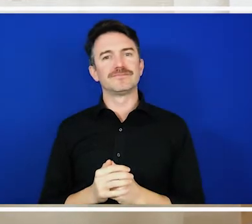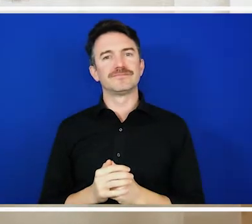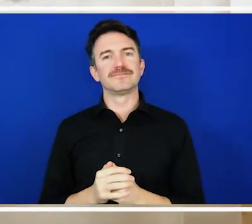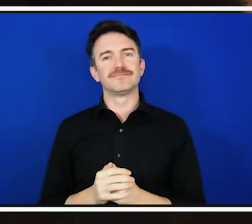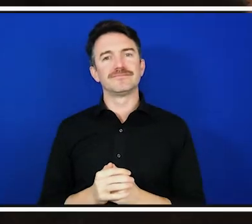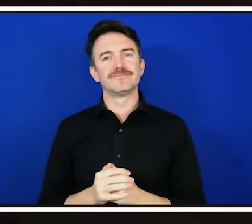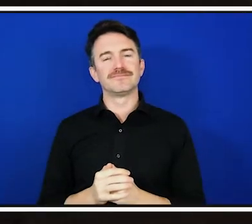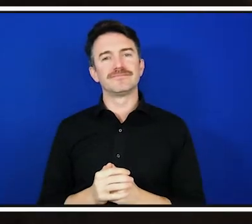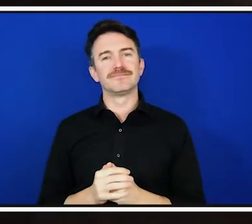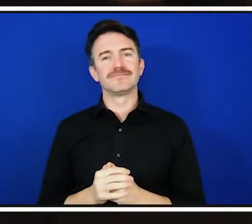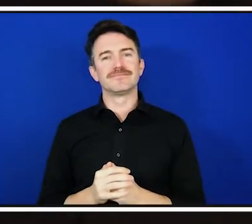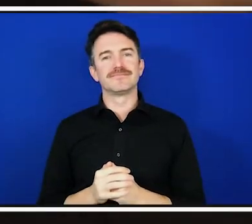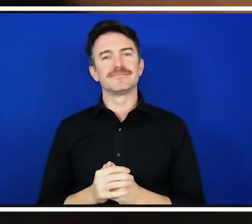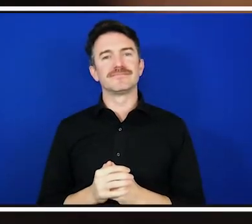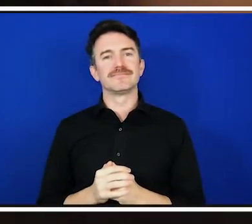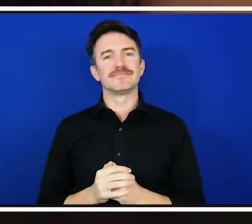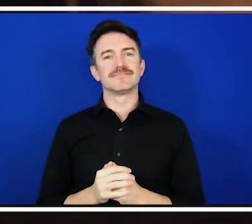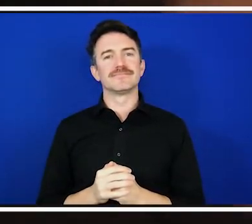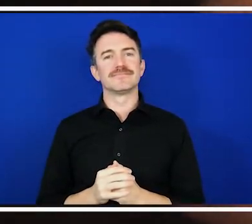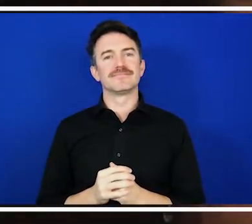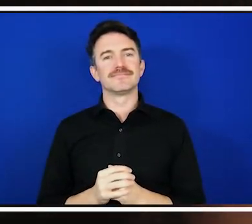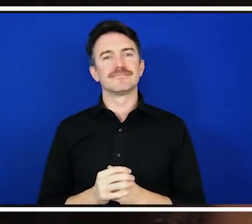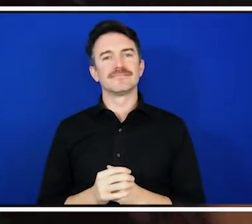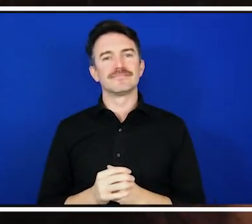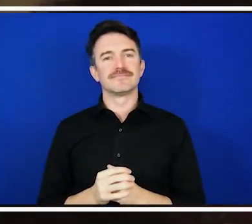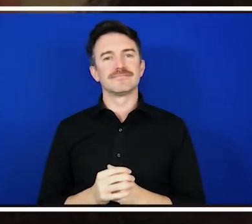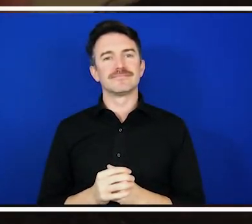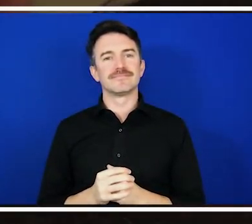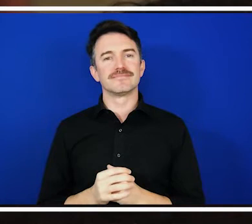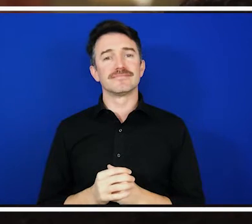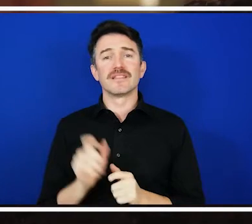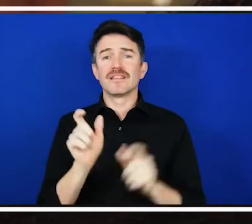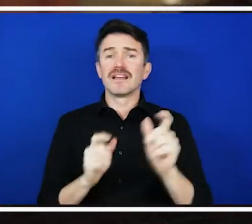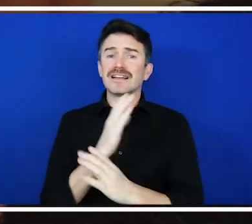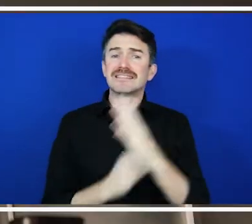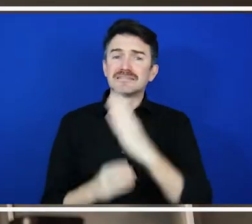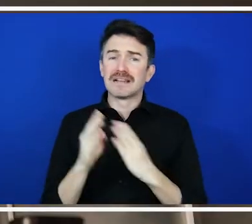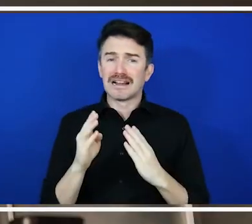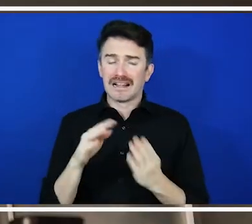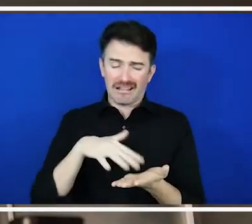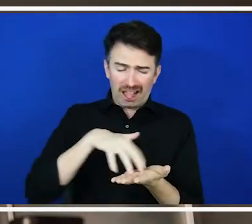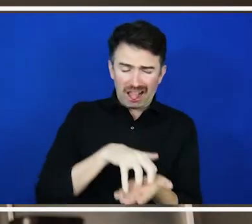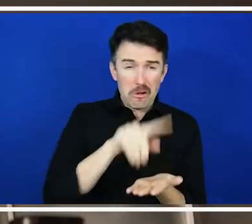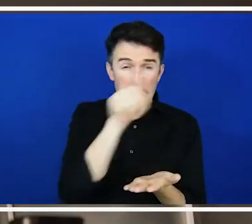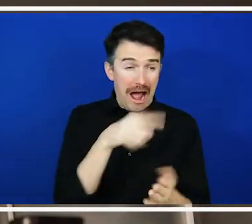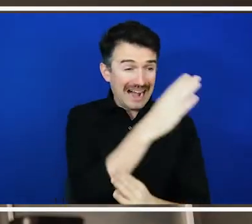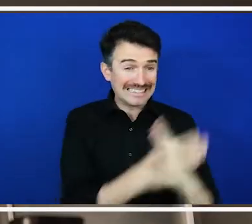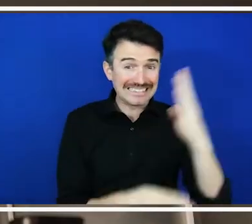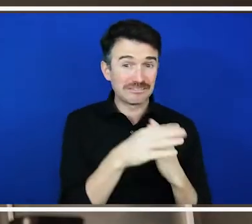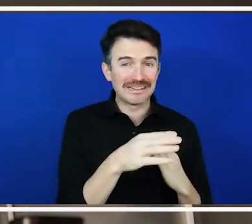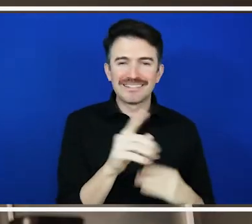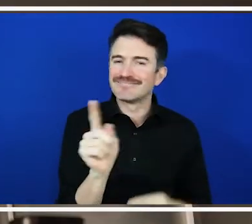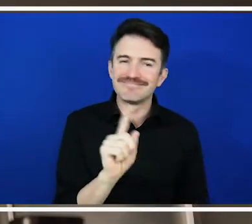Giovanna Osorio, Kipulaxta, Organization of Persons with Disabilities. People with disabilities are not